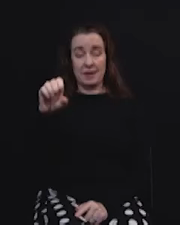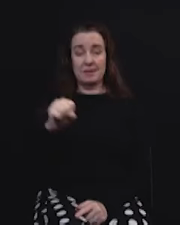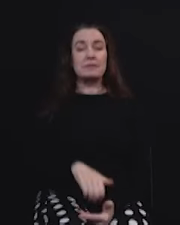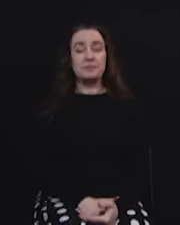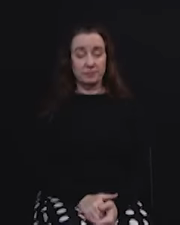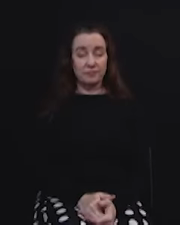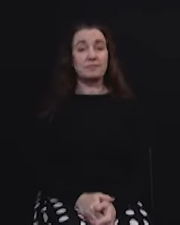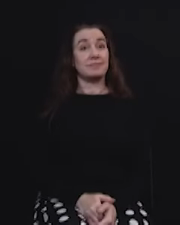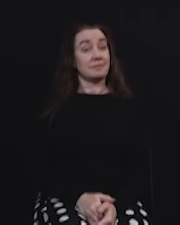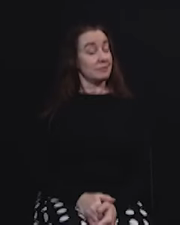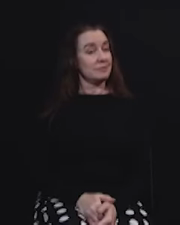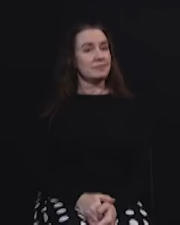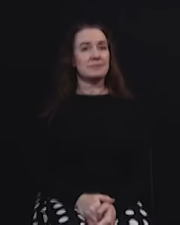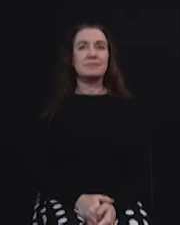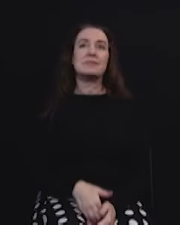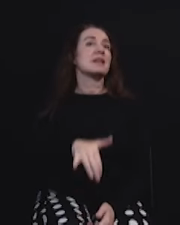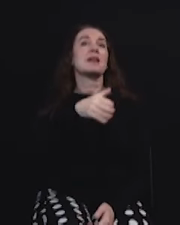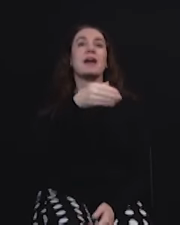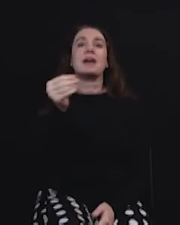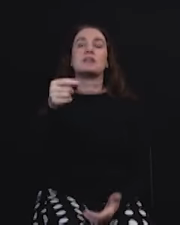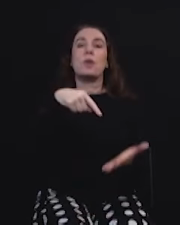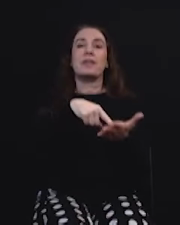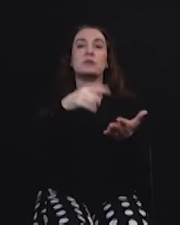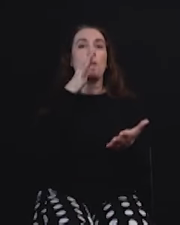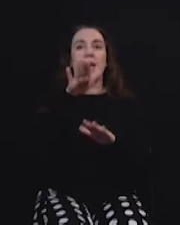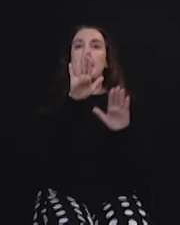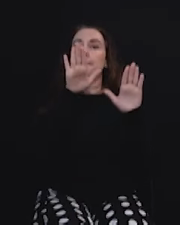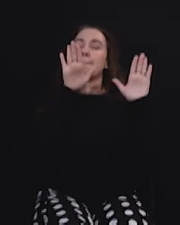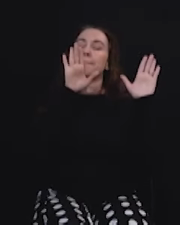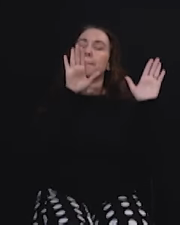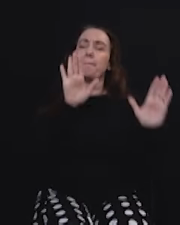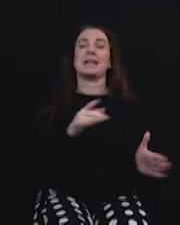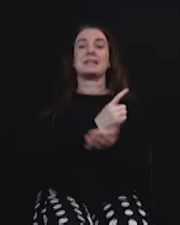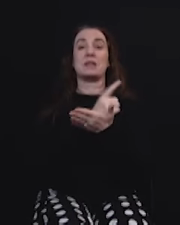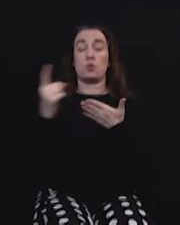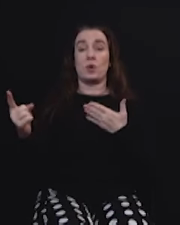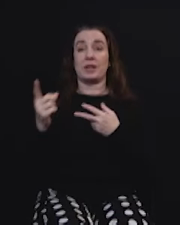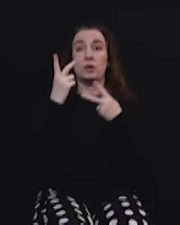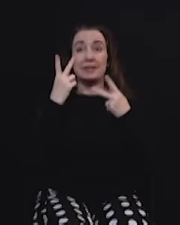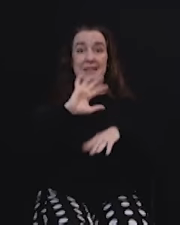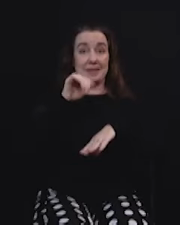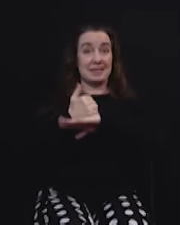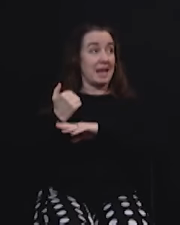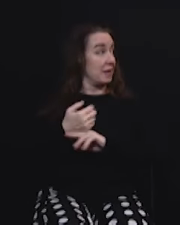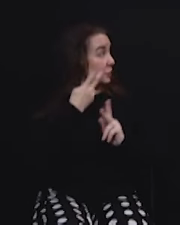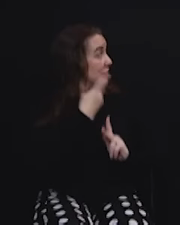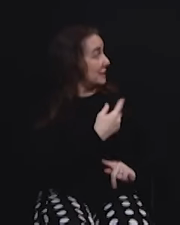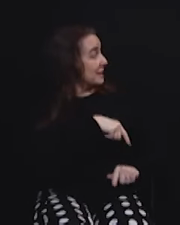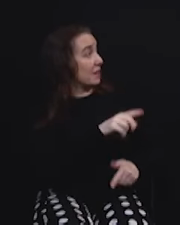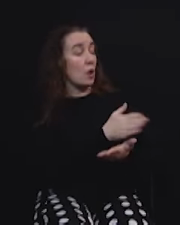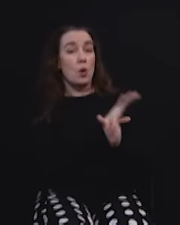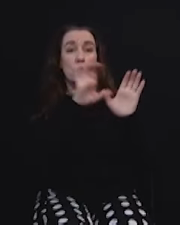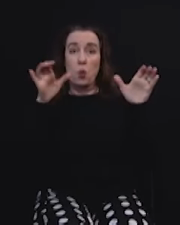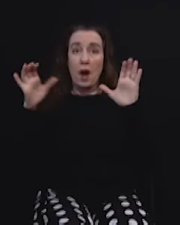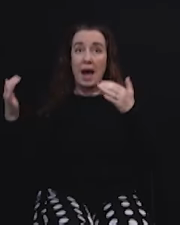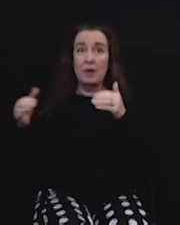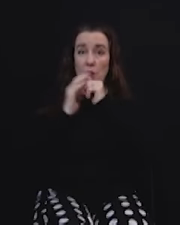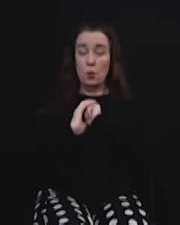Yeah. And so this is going to be an amazing, amazing week. You can tell the set's already amazing. Thanks to the choir and our worship team